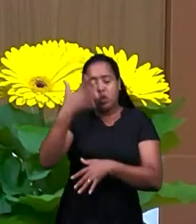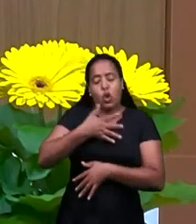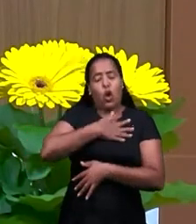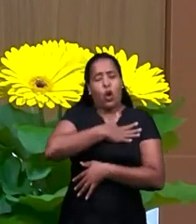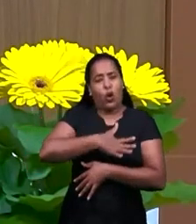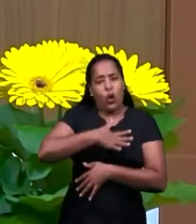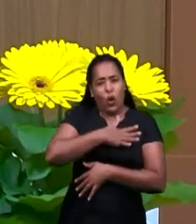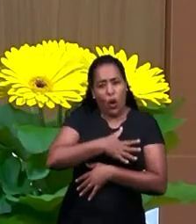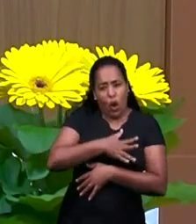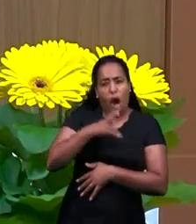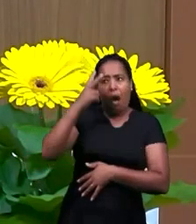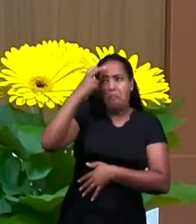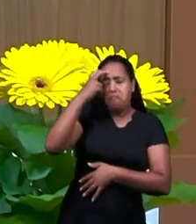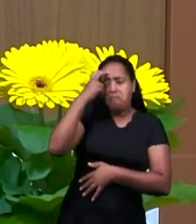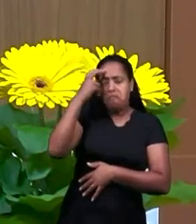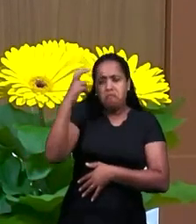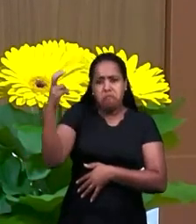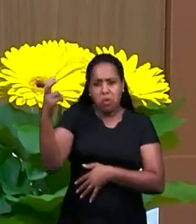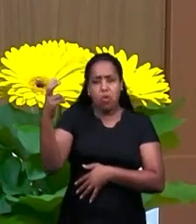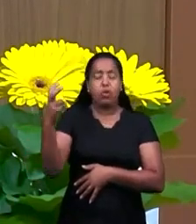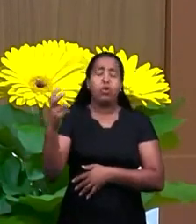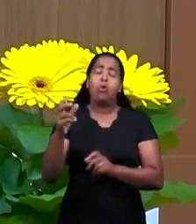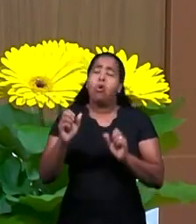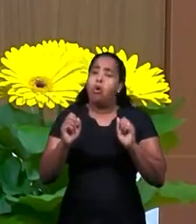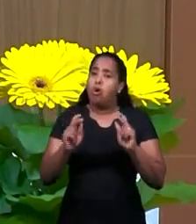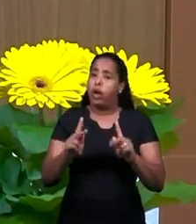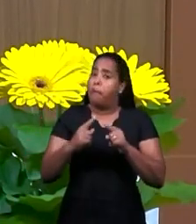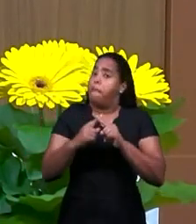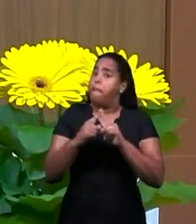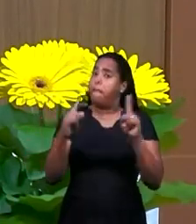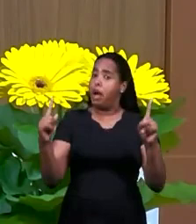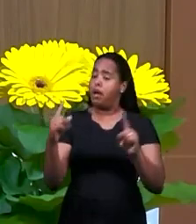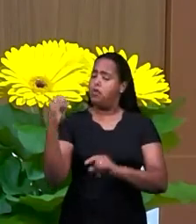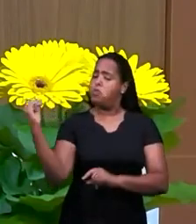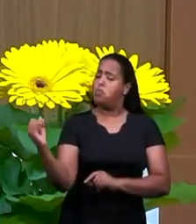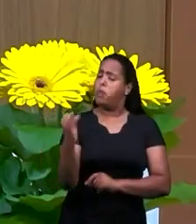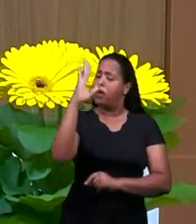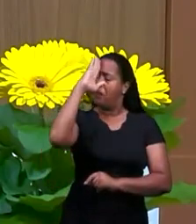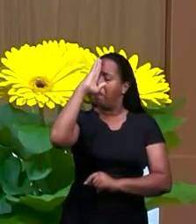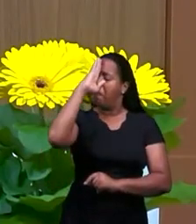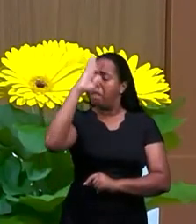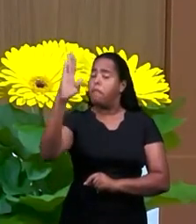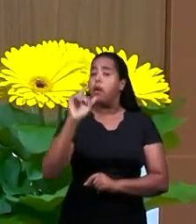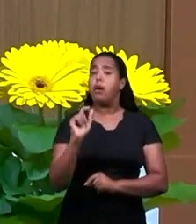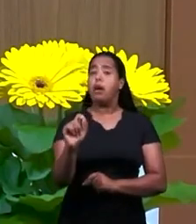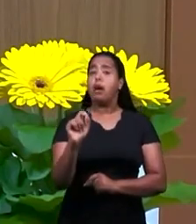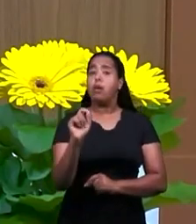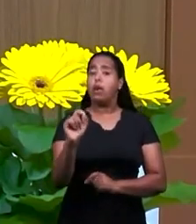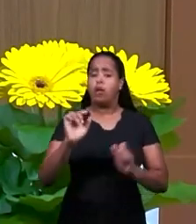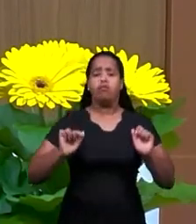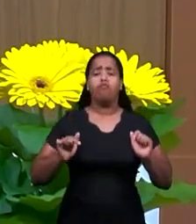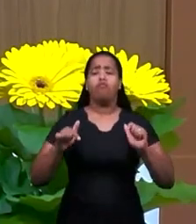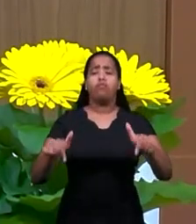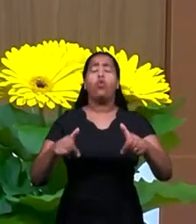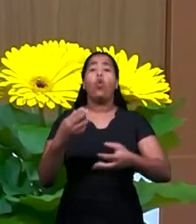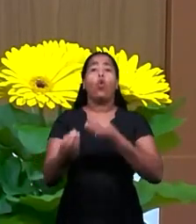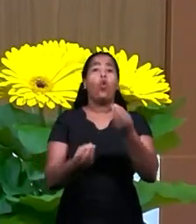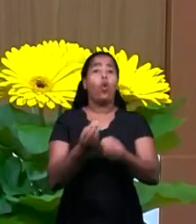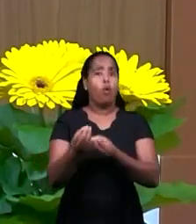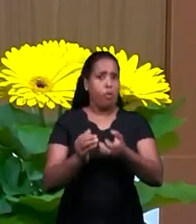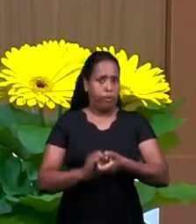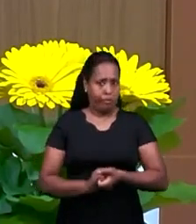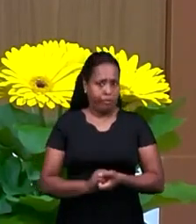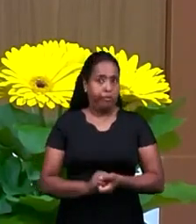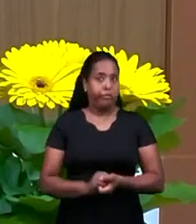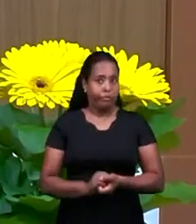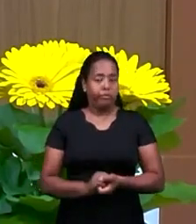like culture. This happens sometimes, but what is very important is what is being done. And